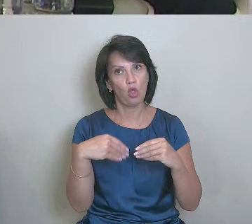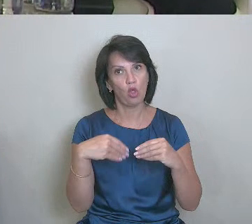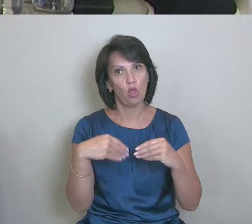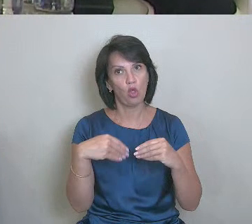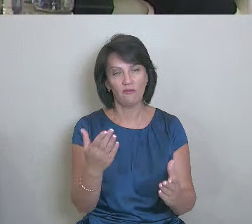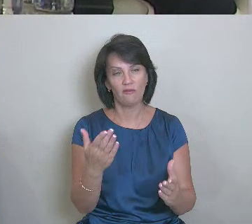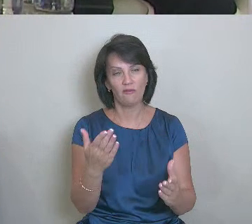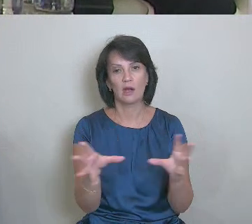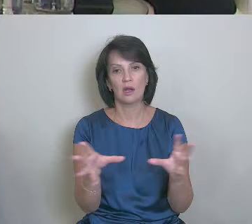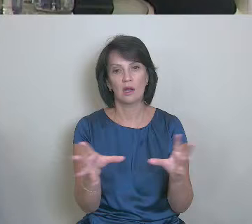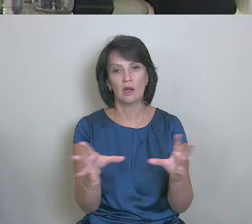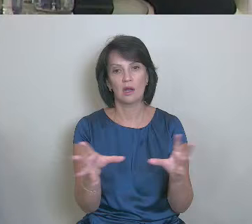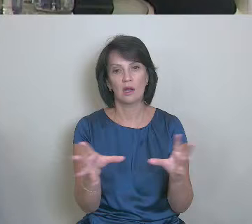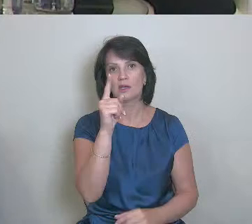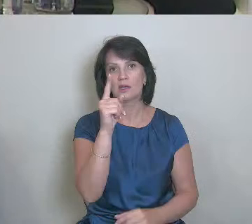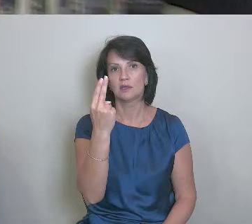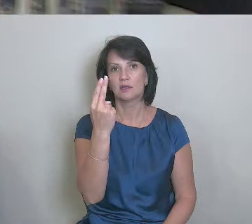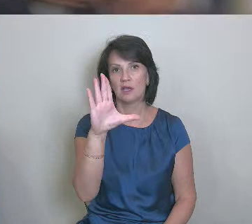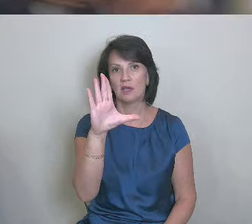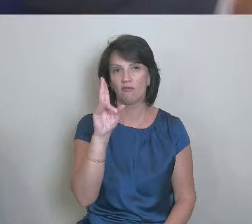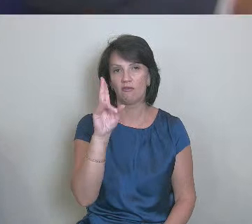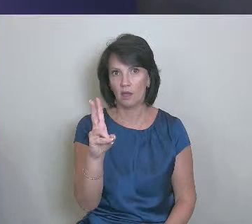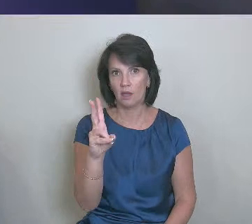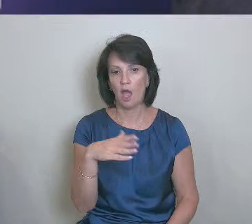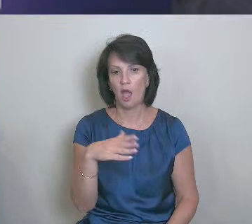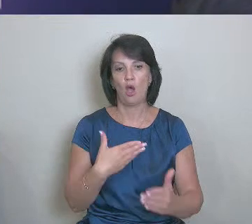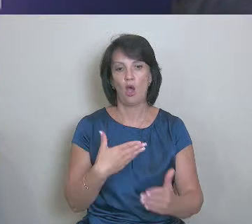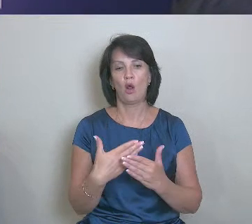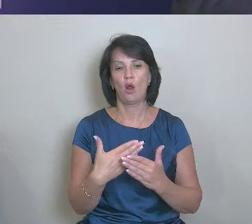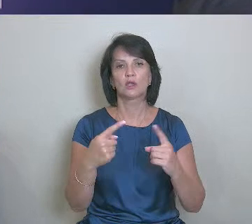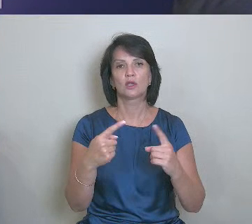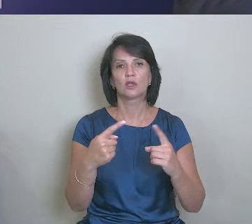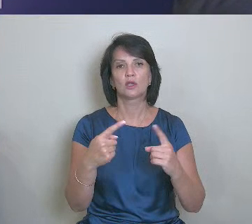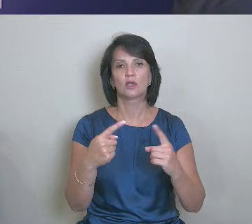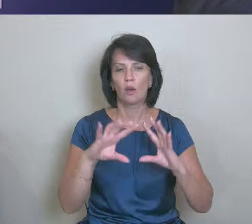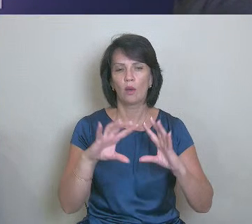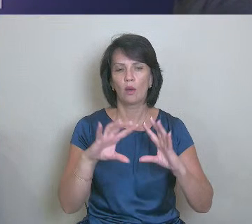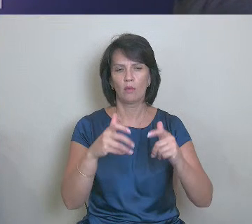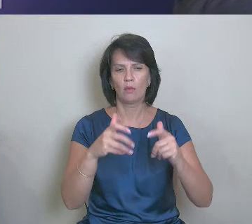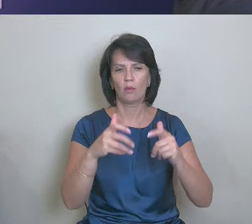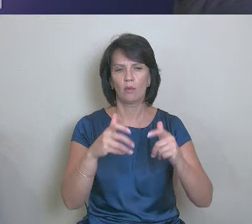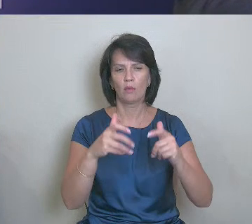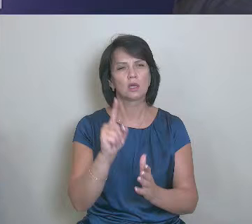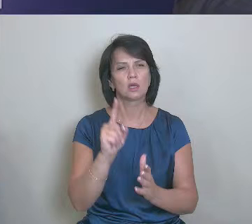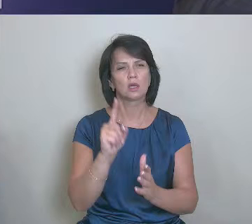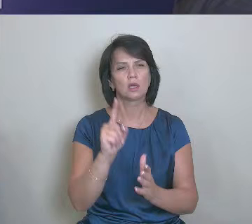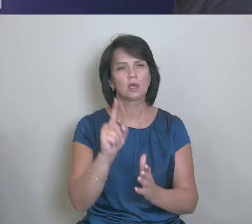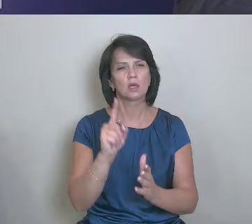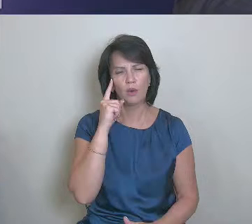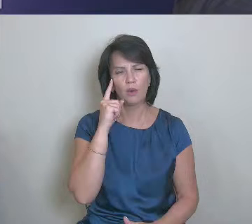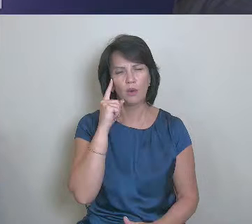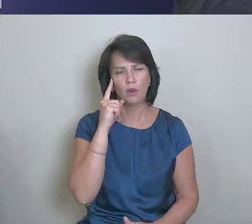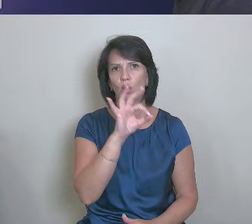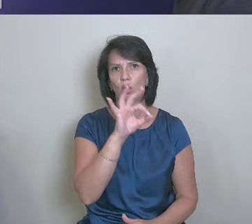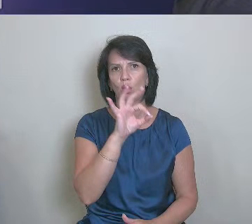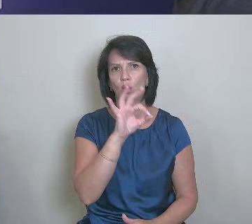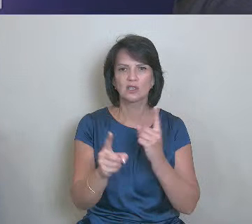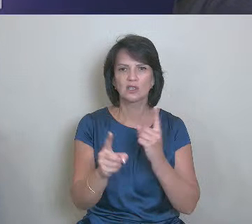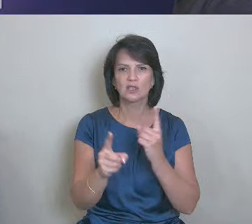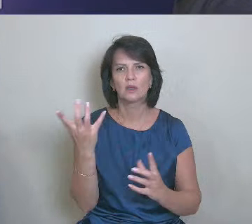the necessity for the lawmaker, jointly with the CC and NGOs, to think